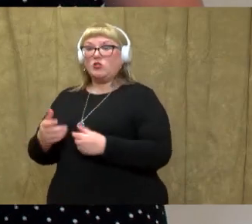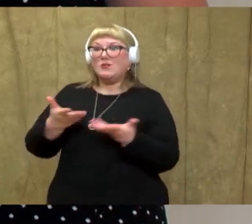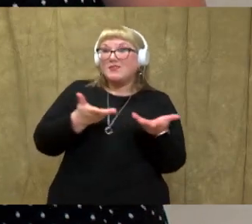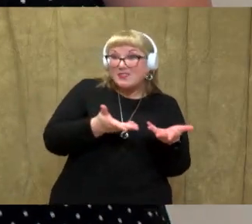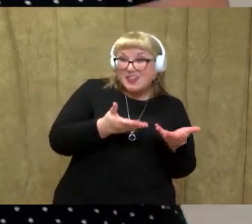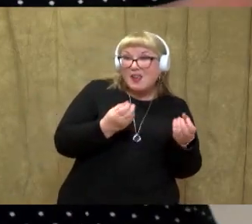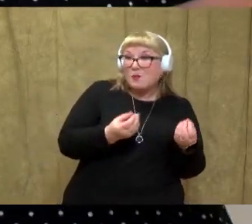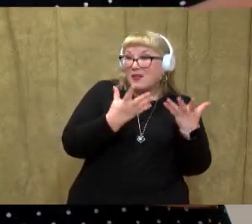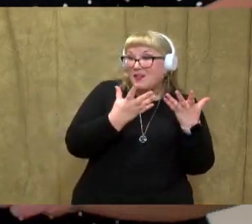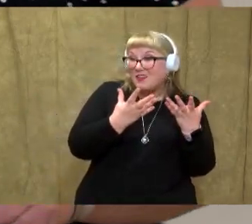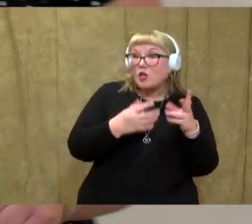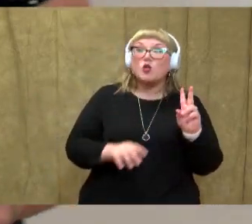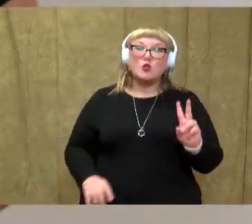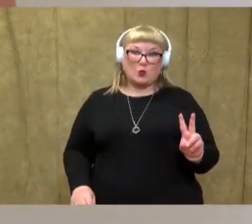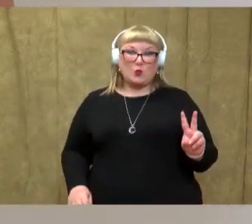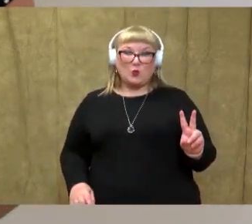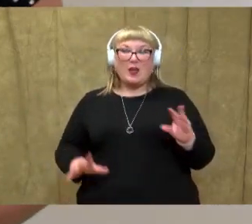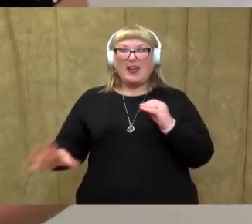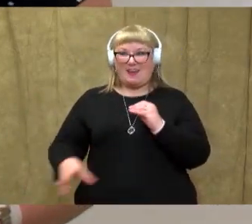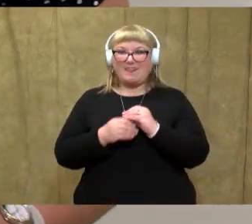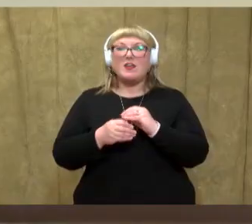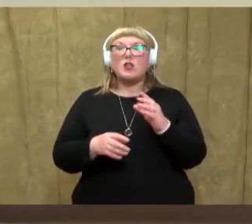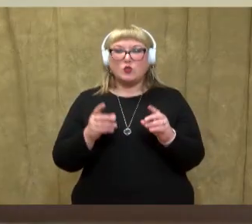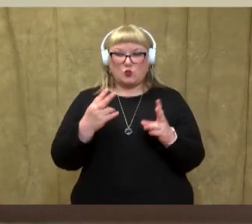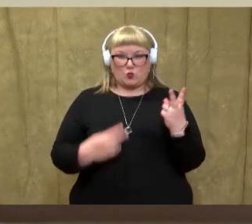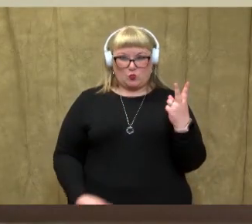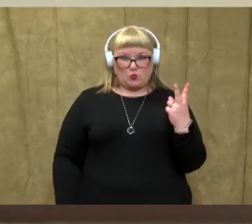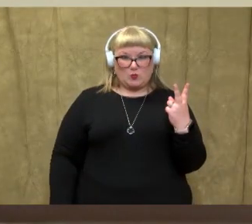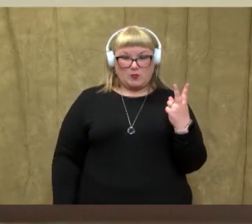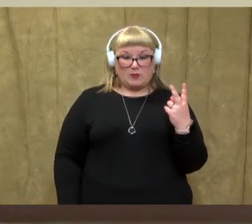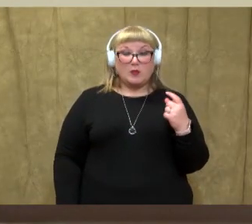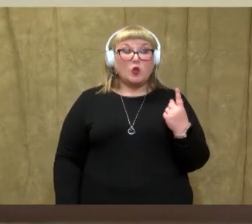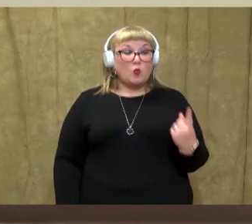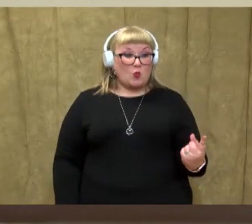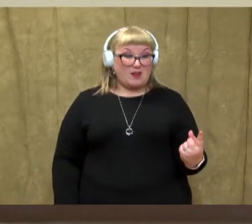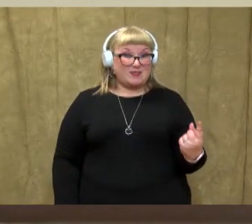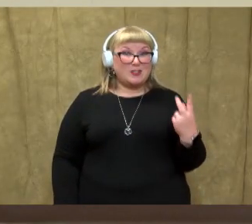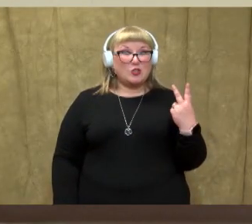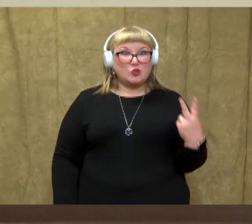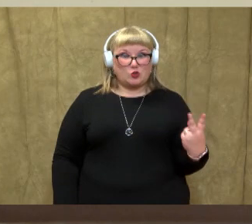You're right, we need to add 2. 1,